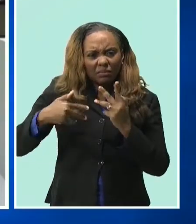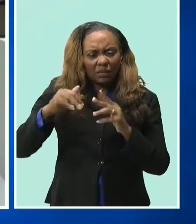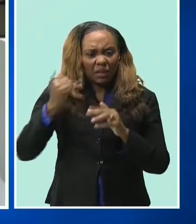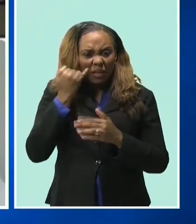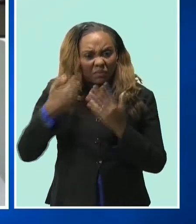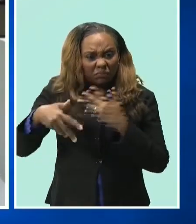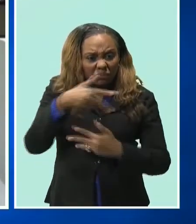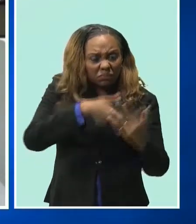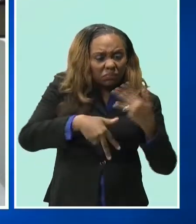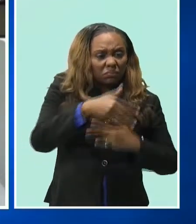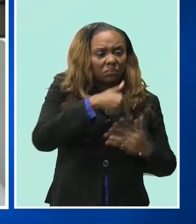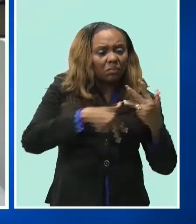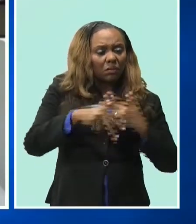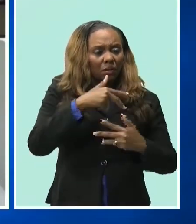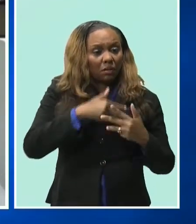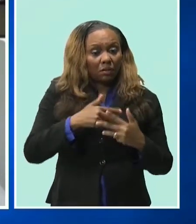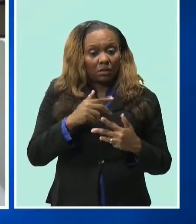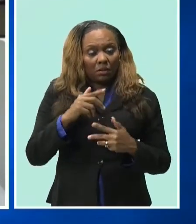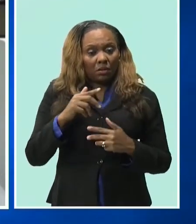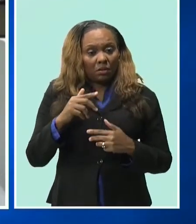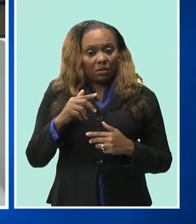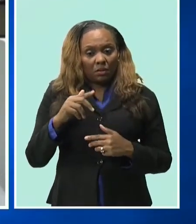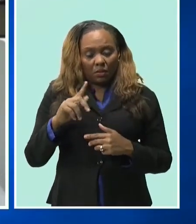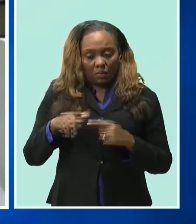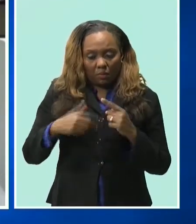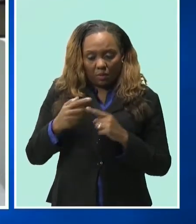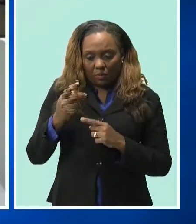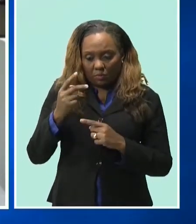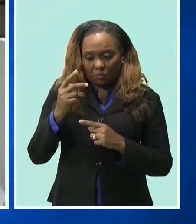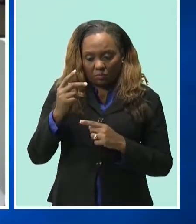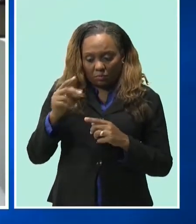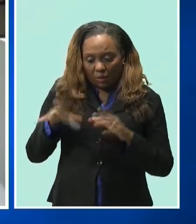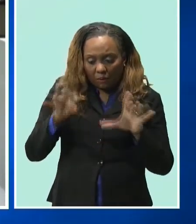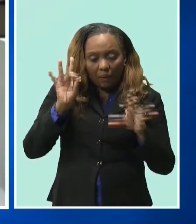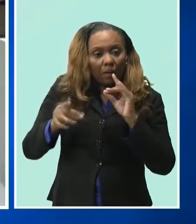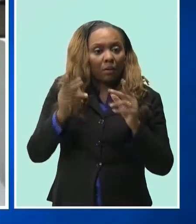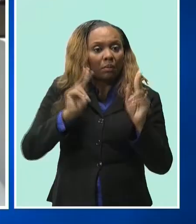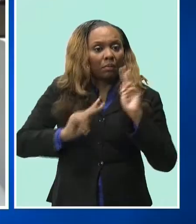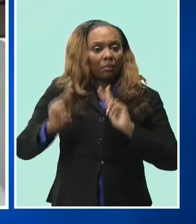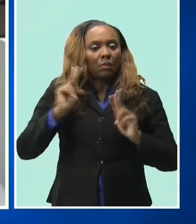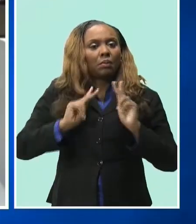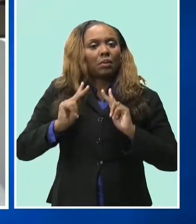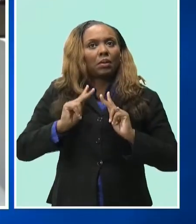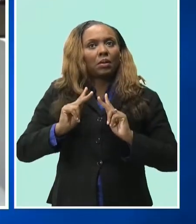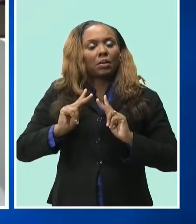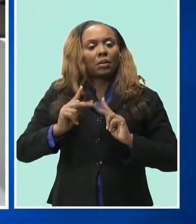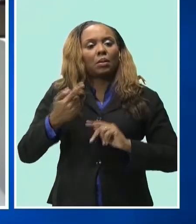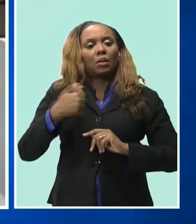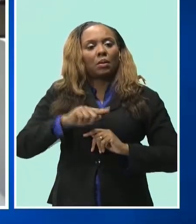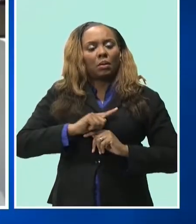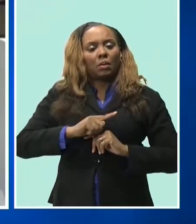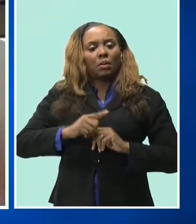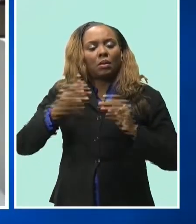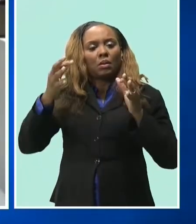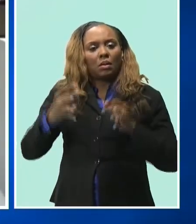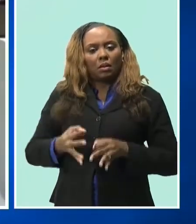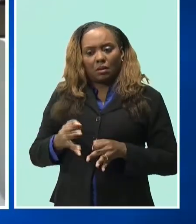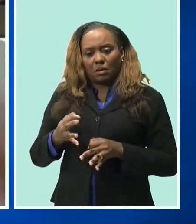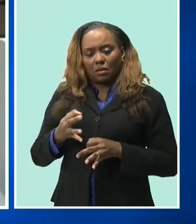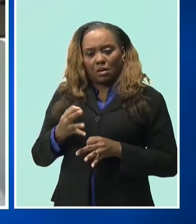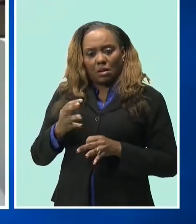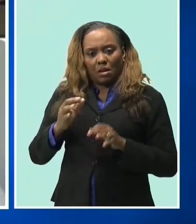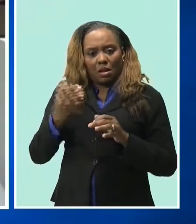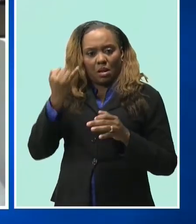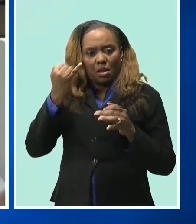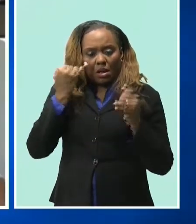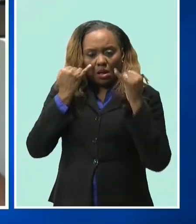then being guided by those rings of importance of testing to follow where there